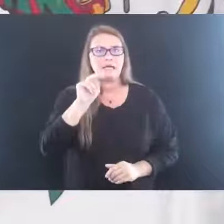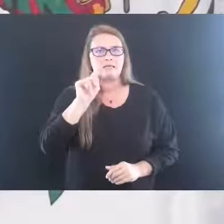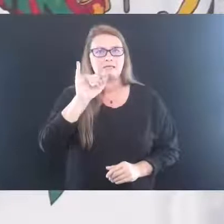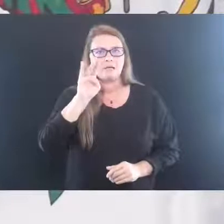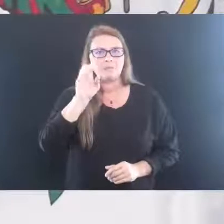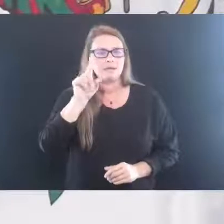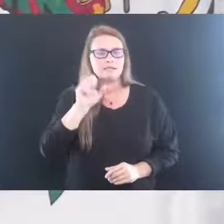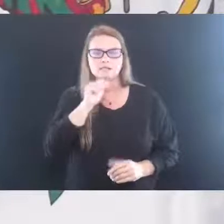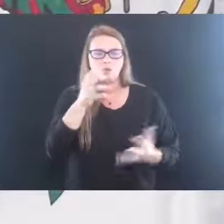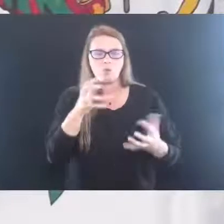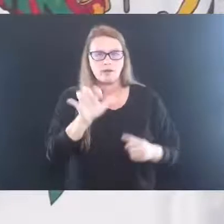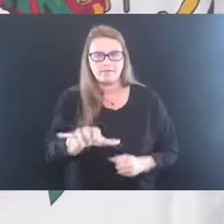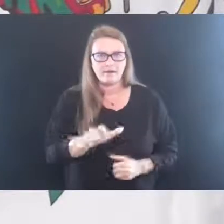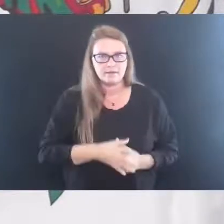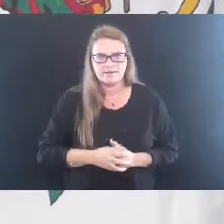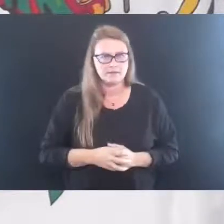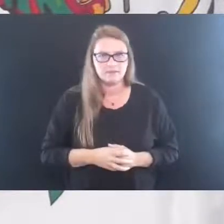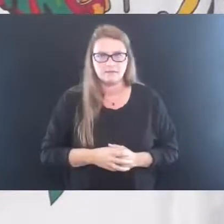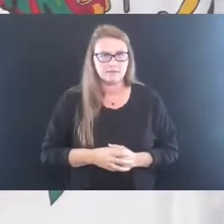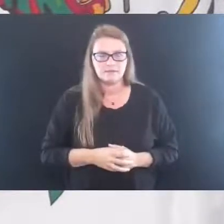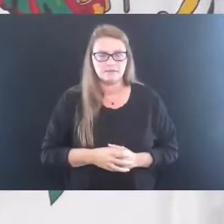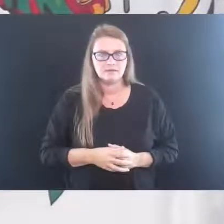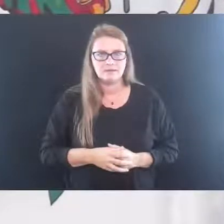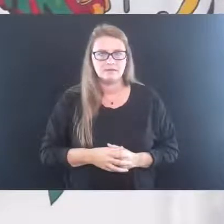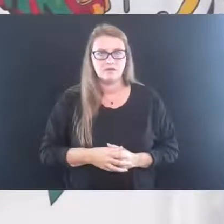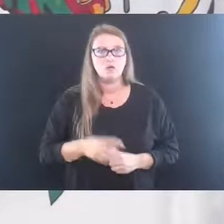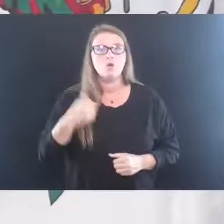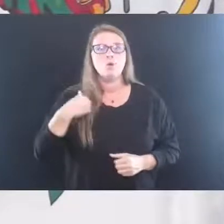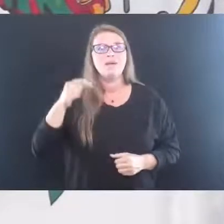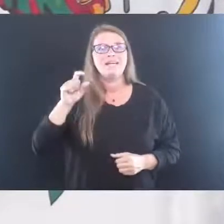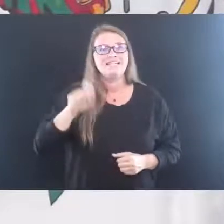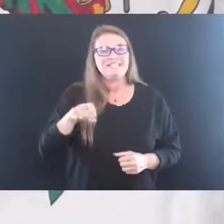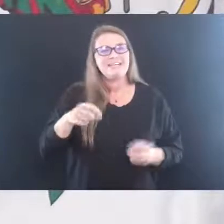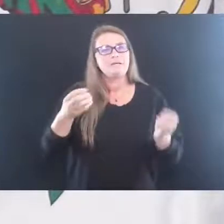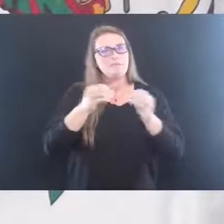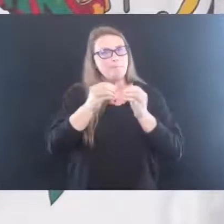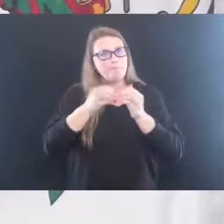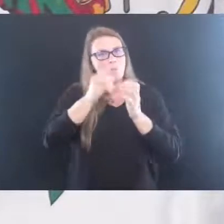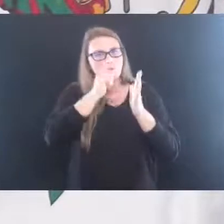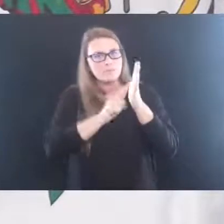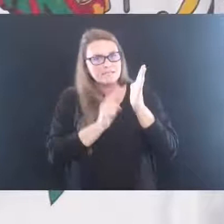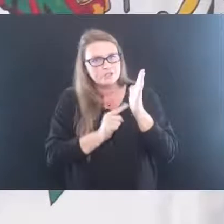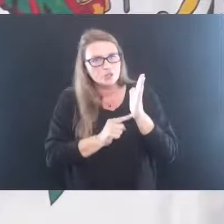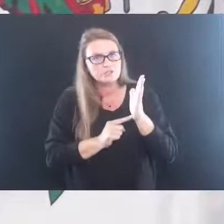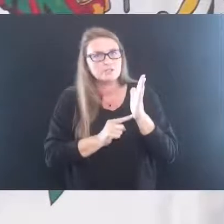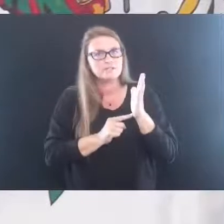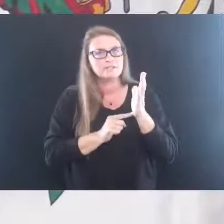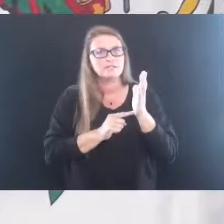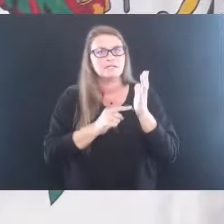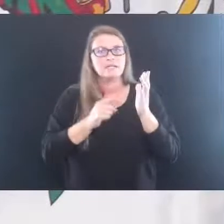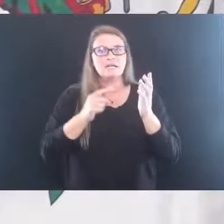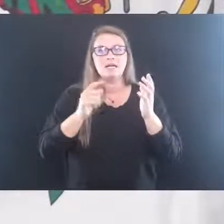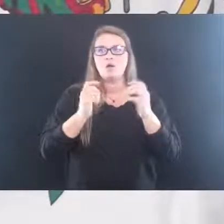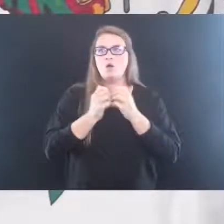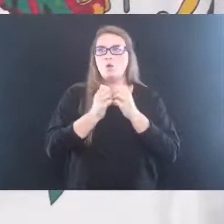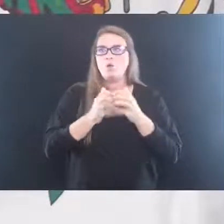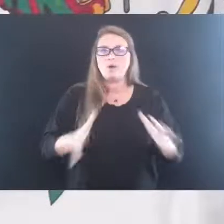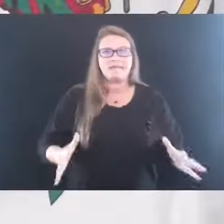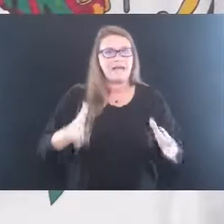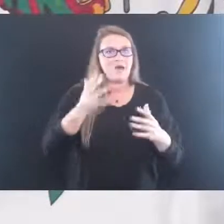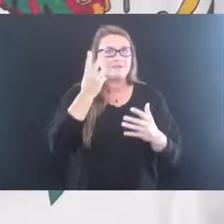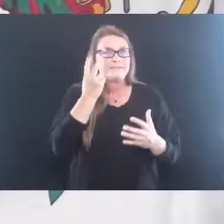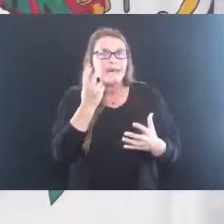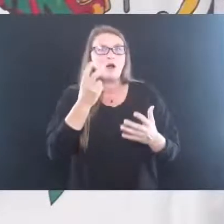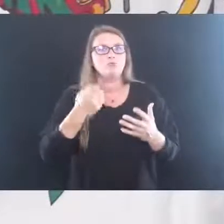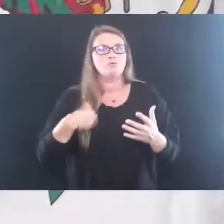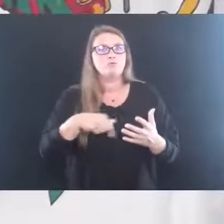vaccinated. But we should be absolutely researching more and more. We should absolutely, without any question, in